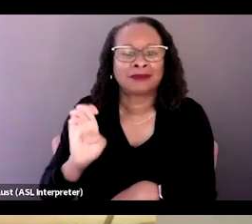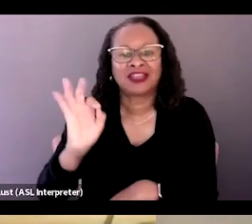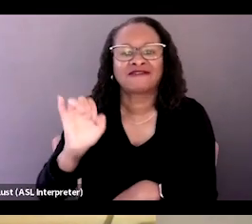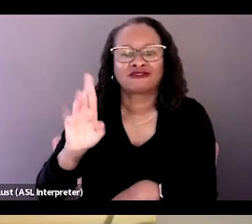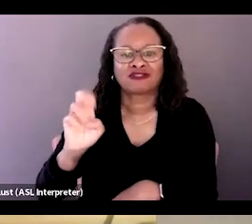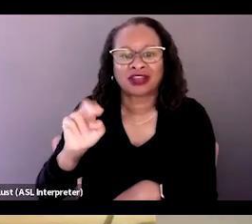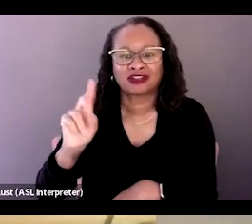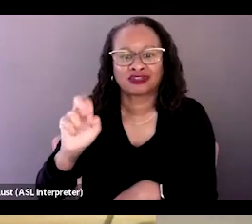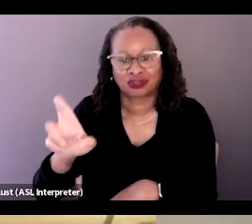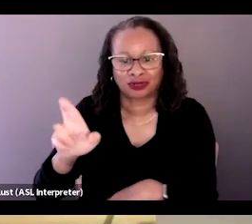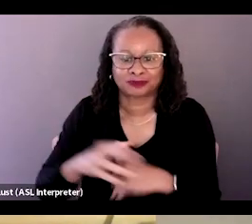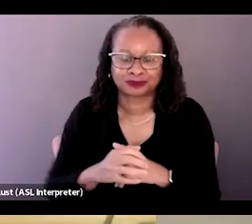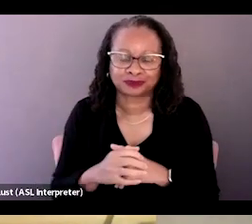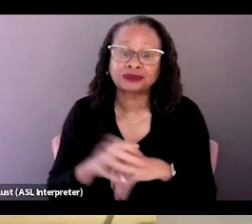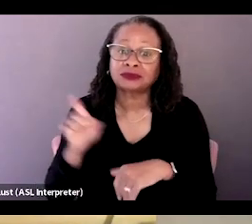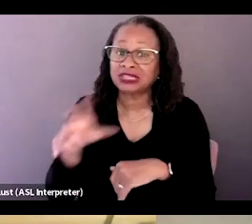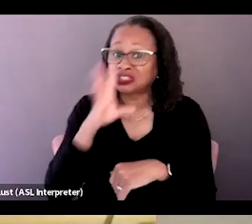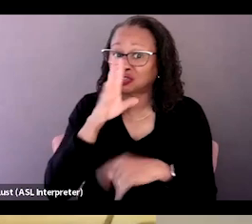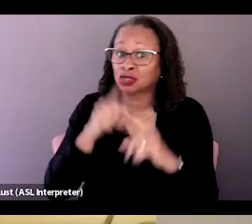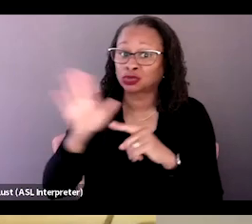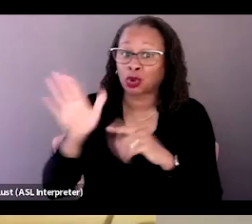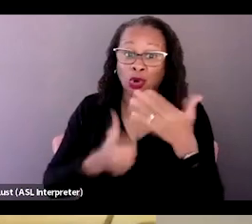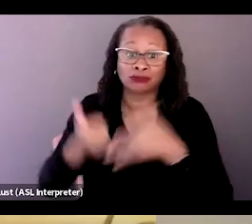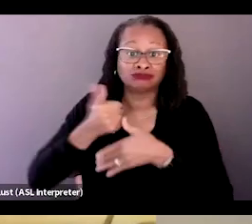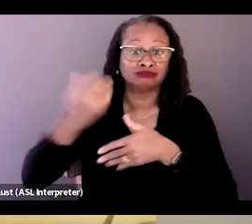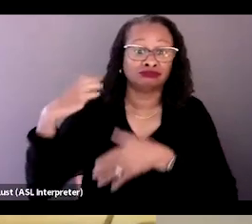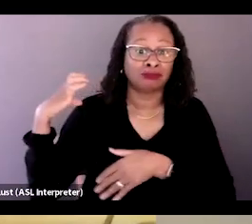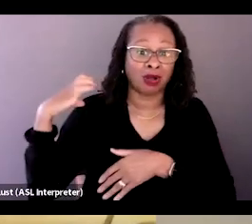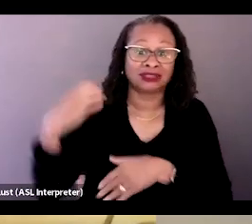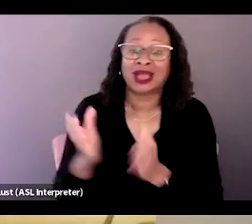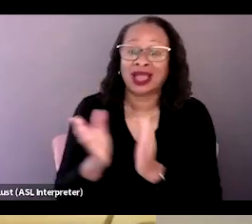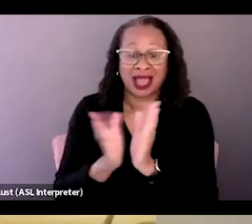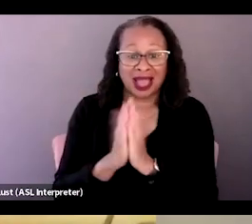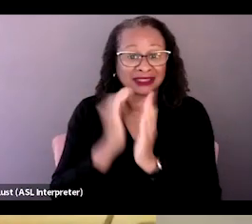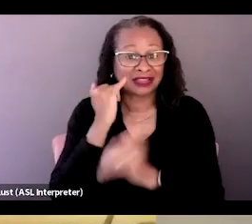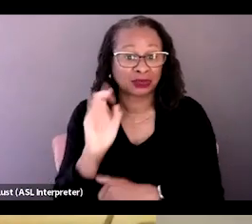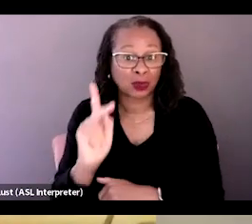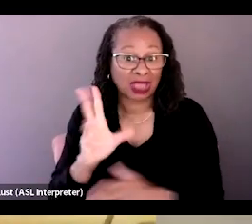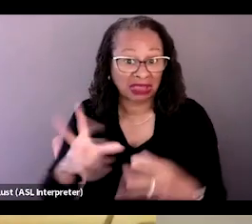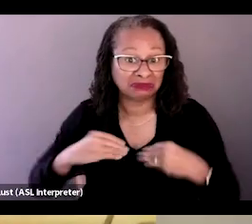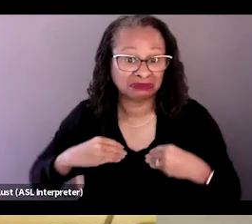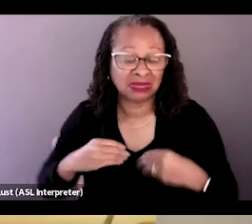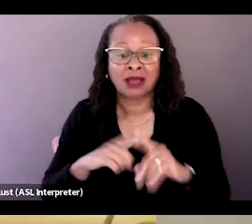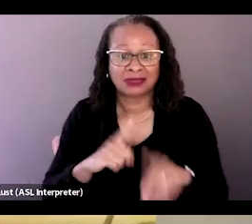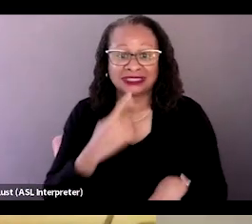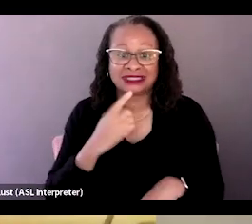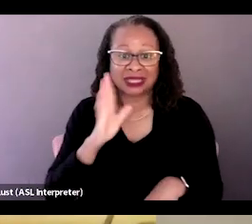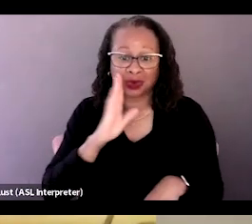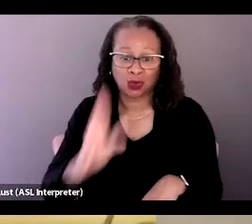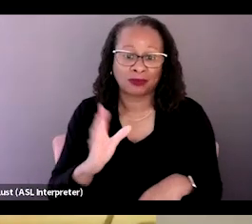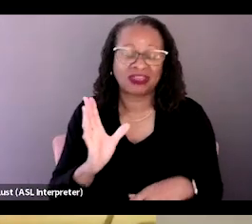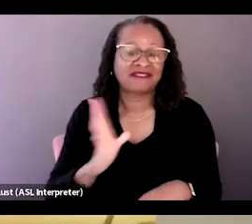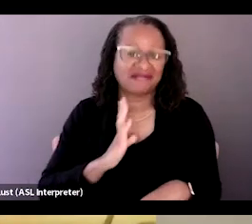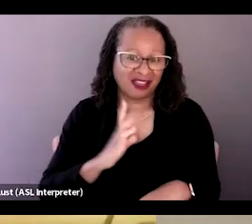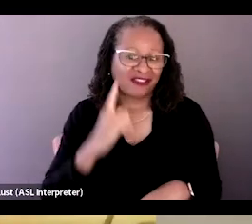her, you know, like superiors and ask if that was a good idea or not. But she felt it was going to be good for Joe, so